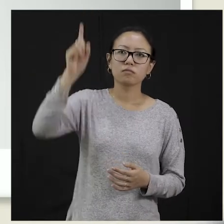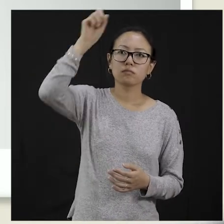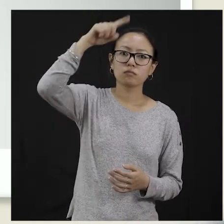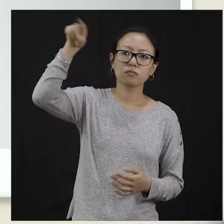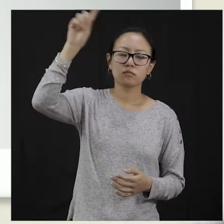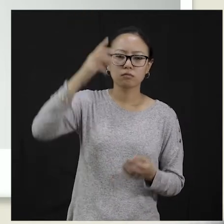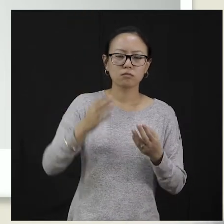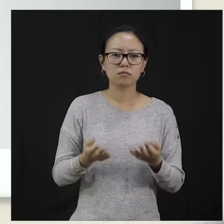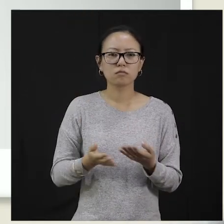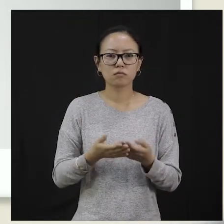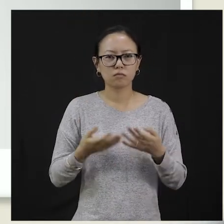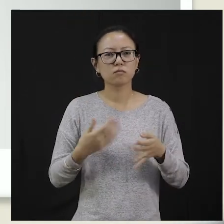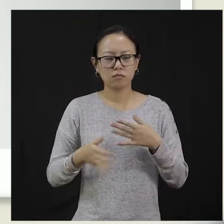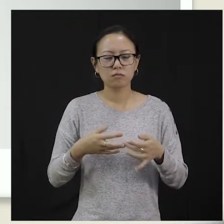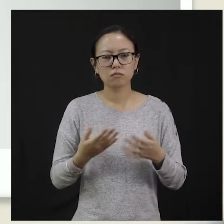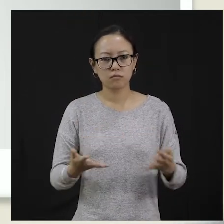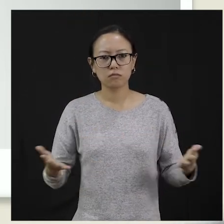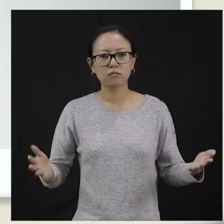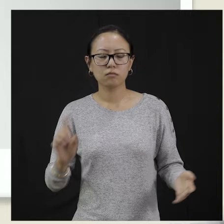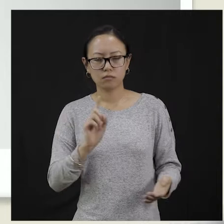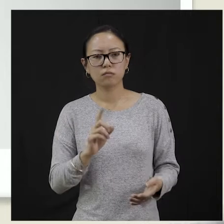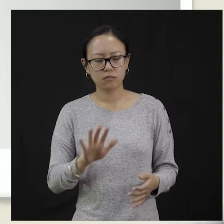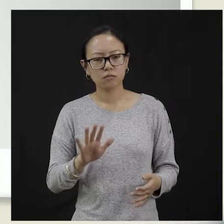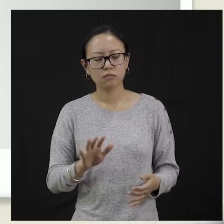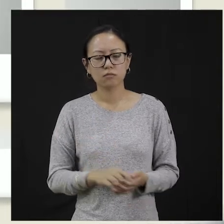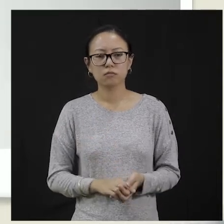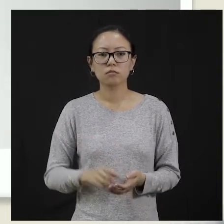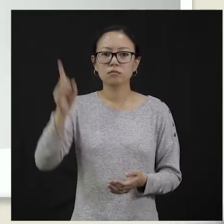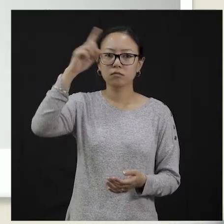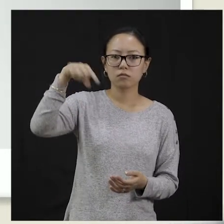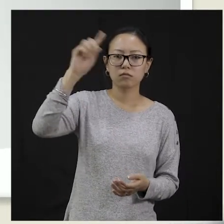table below the light. Okay?